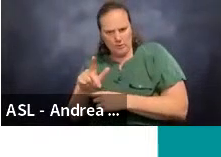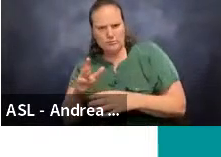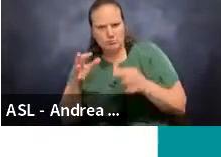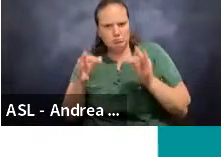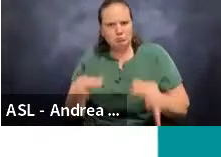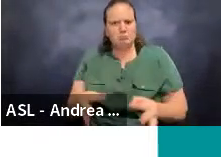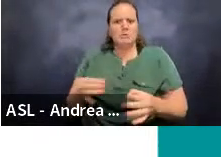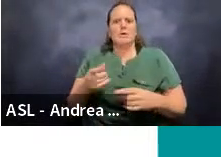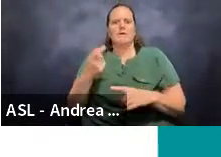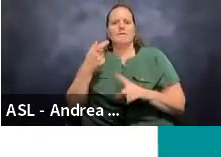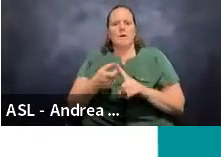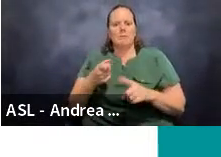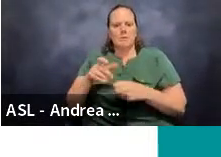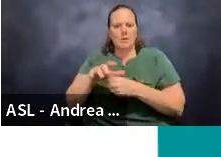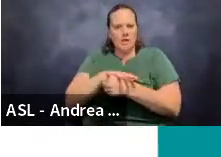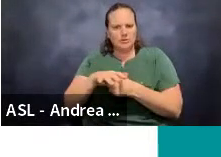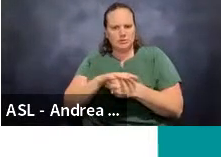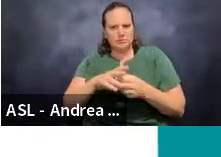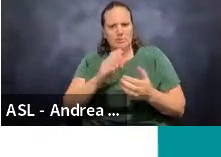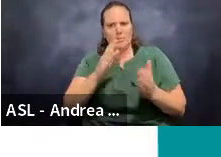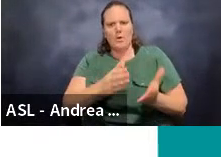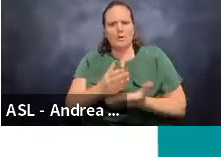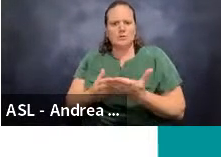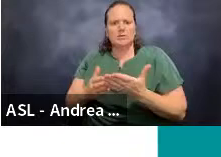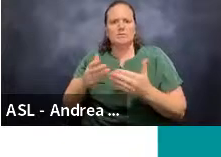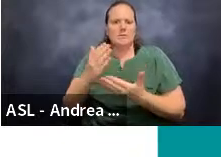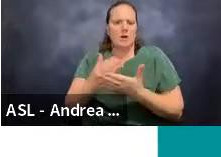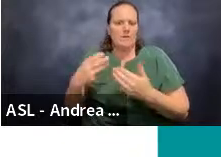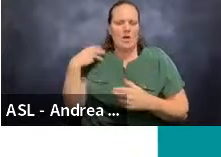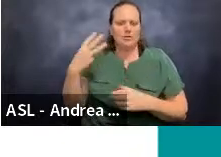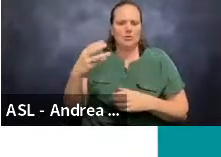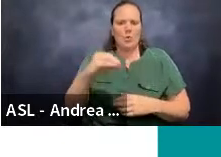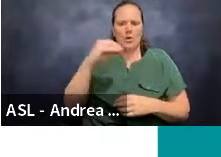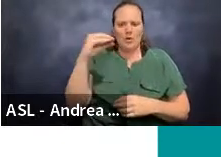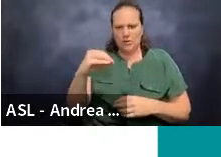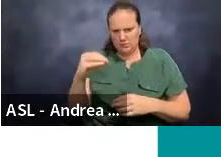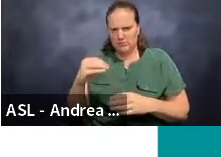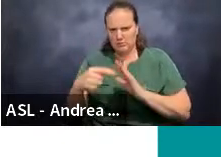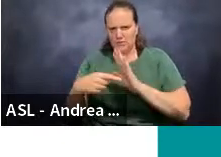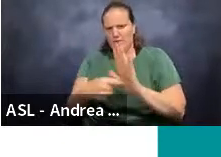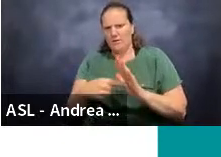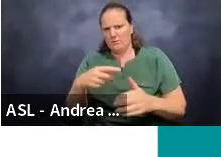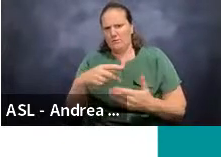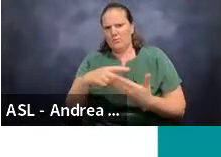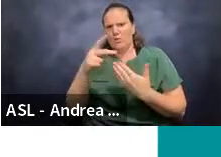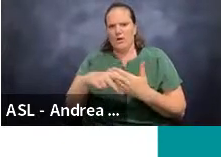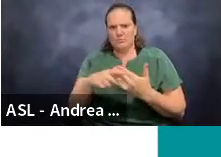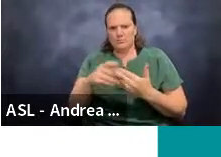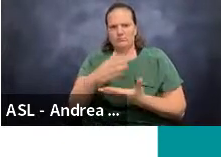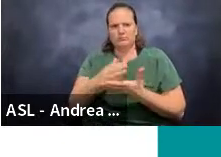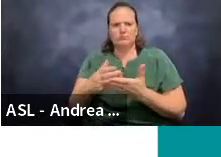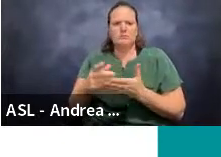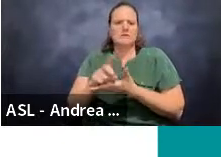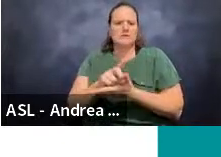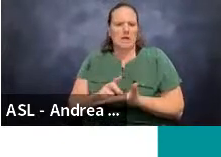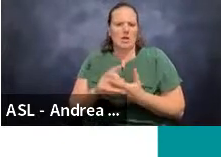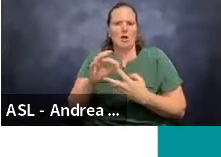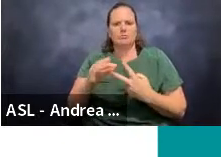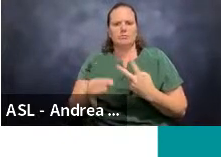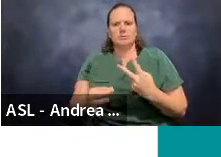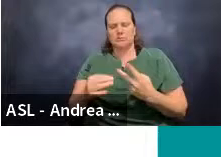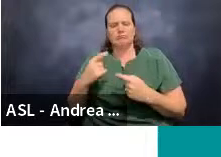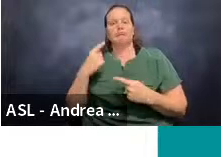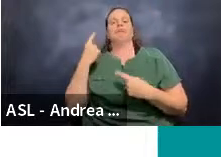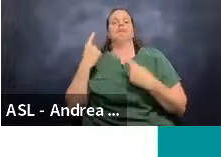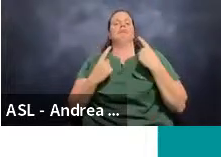design options under consideration. It is within this area of potential effect that historic properties have been identified and program effects